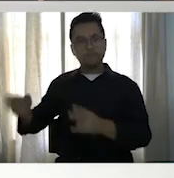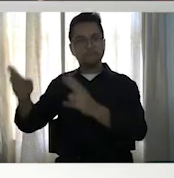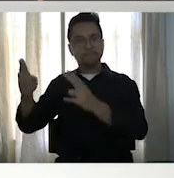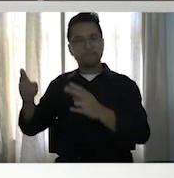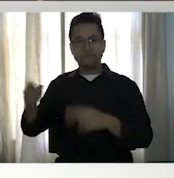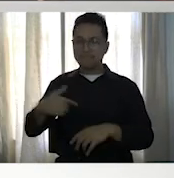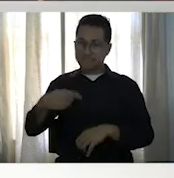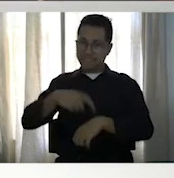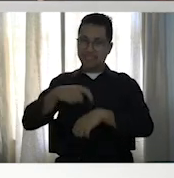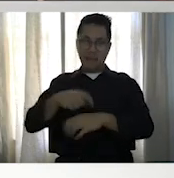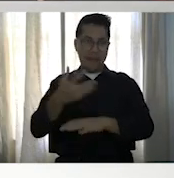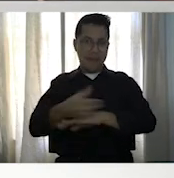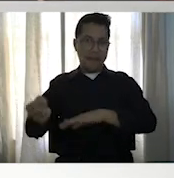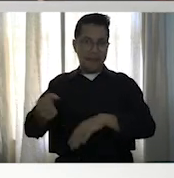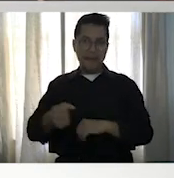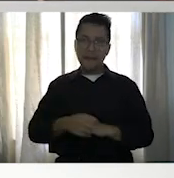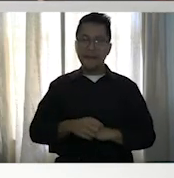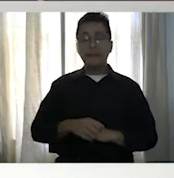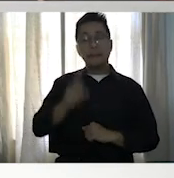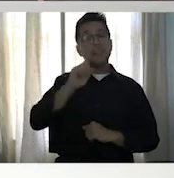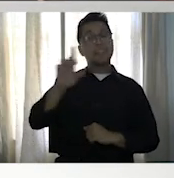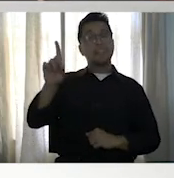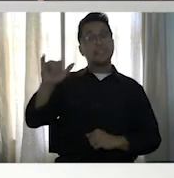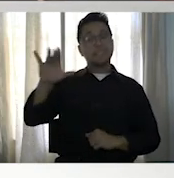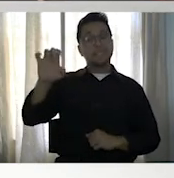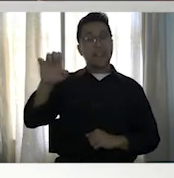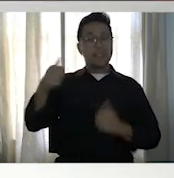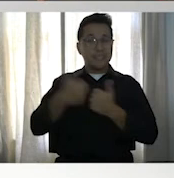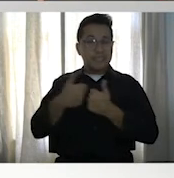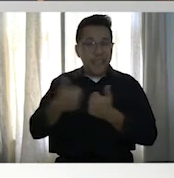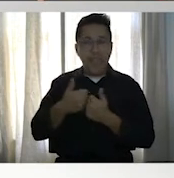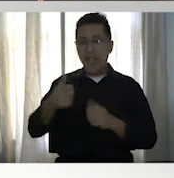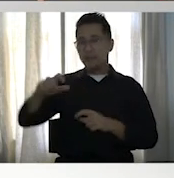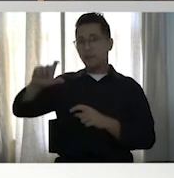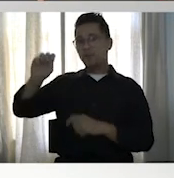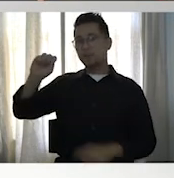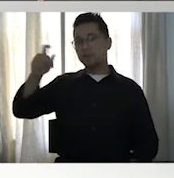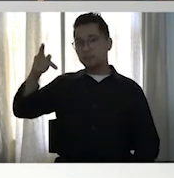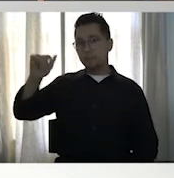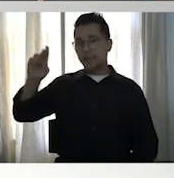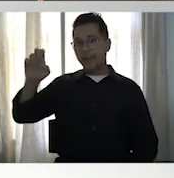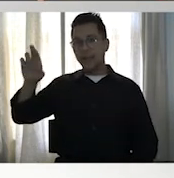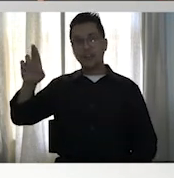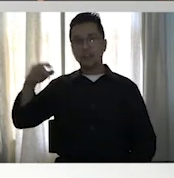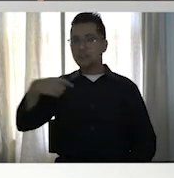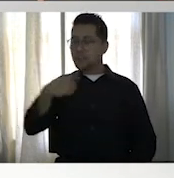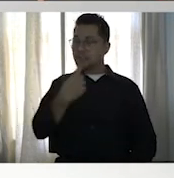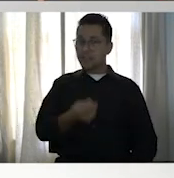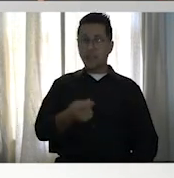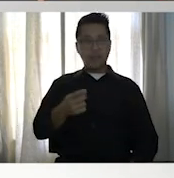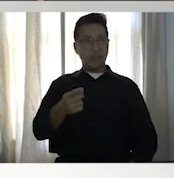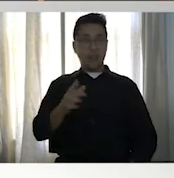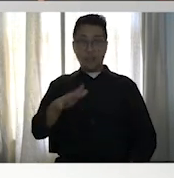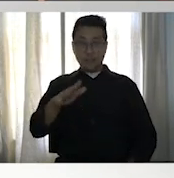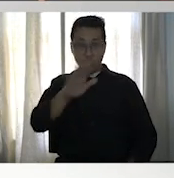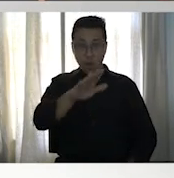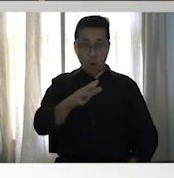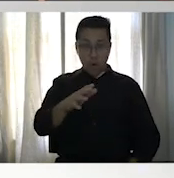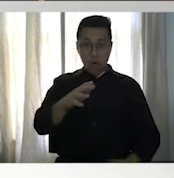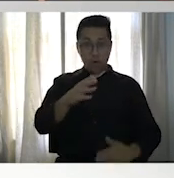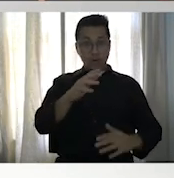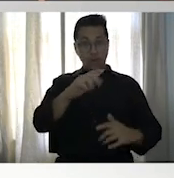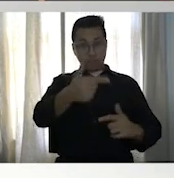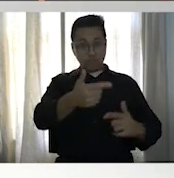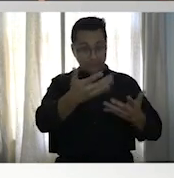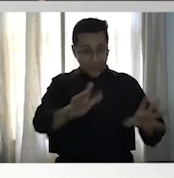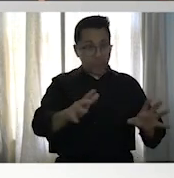gone. A dice game or a spinner game, just the idea of when your turn is done, you pass the dice to the